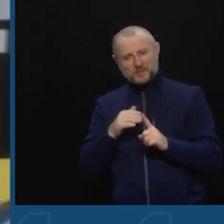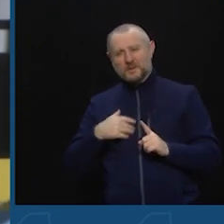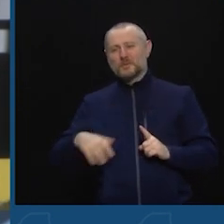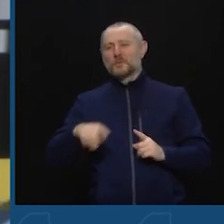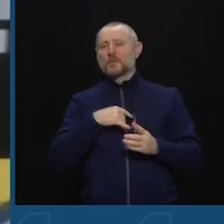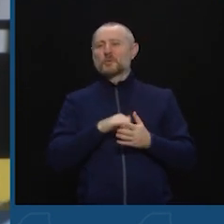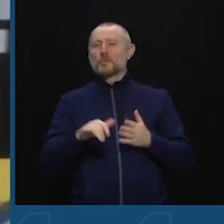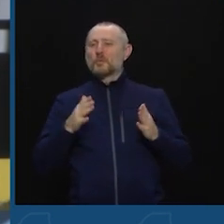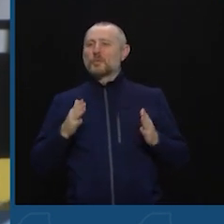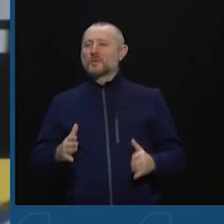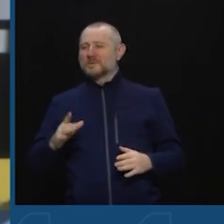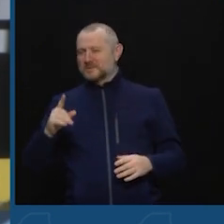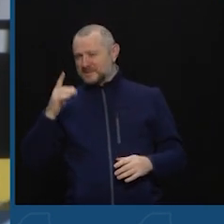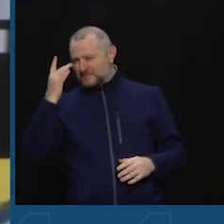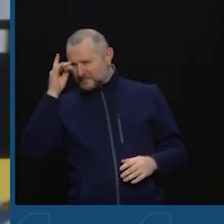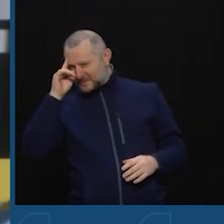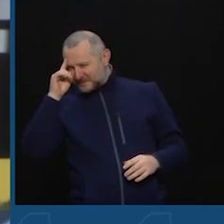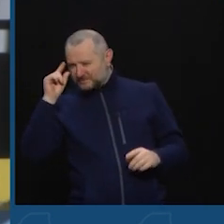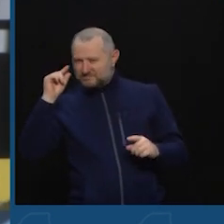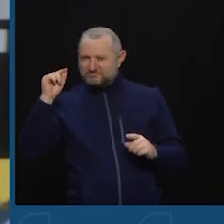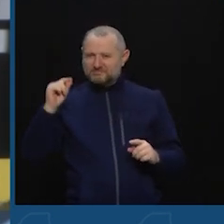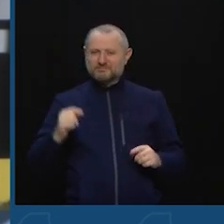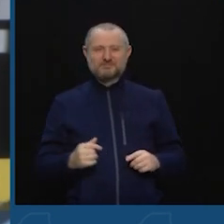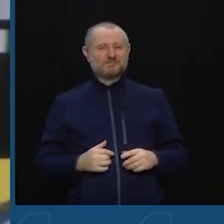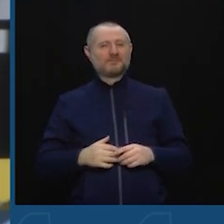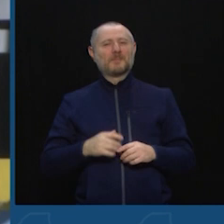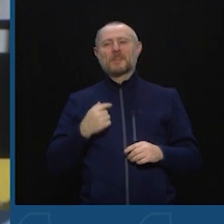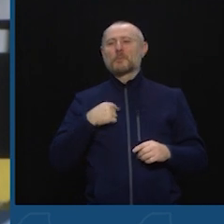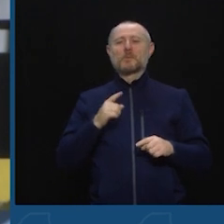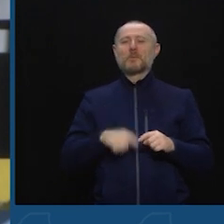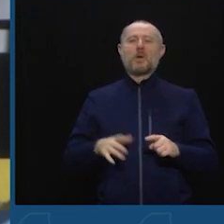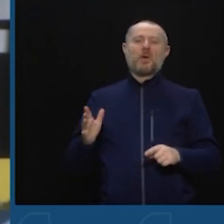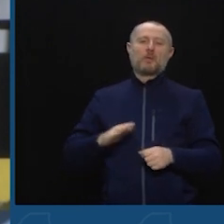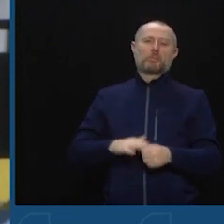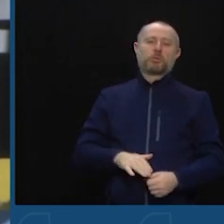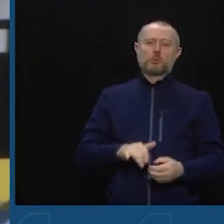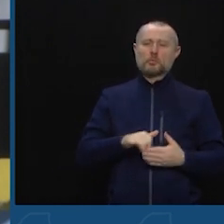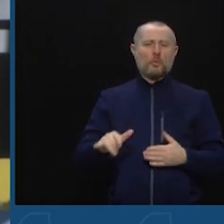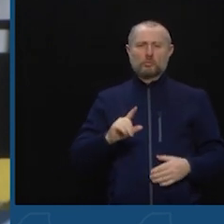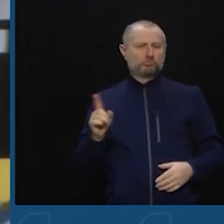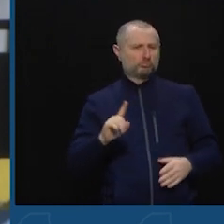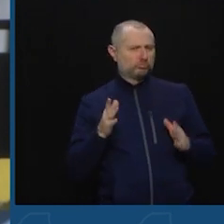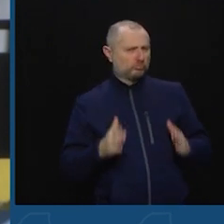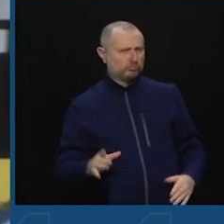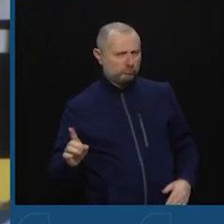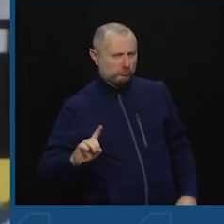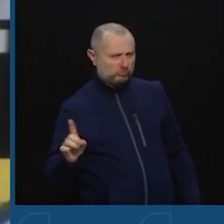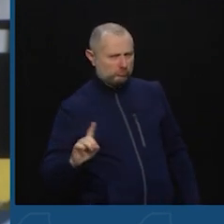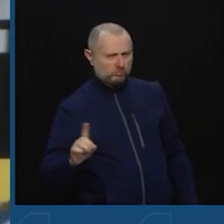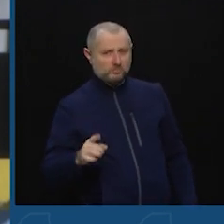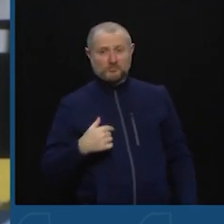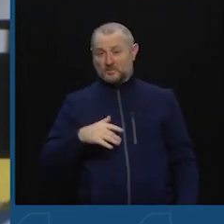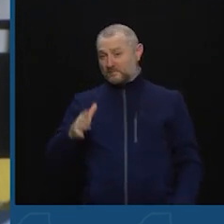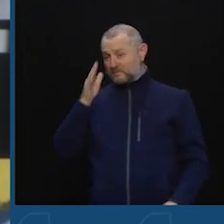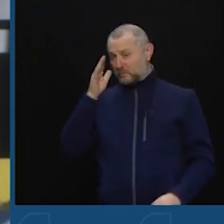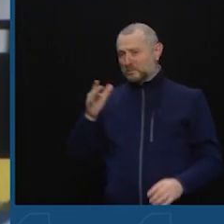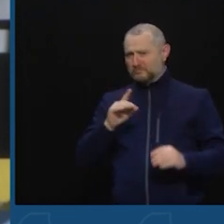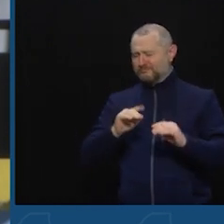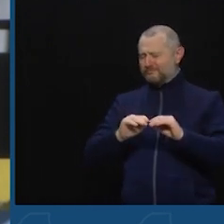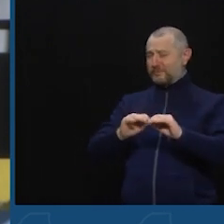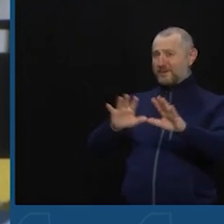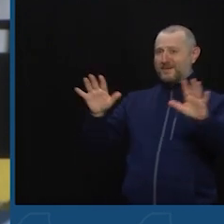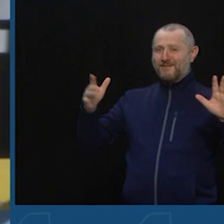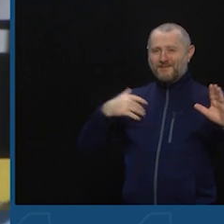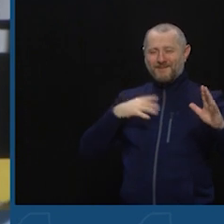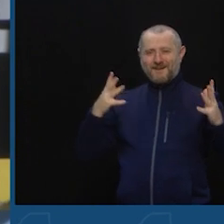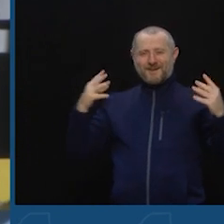are ingenious, they'll never be kept down, and we believe that the future lies very brightly with the sun shining in on us